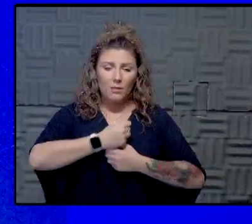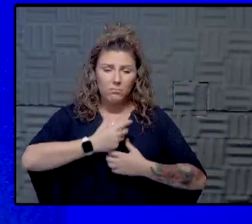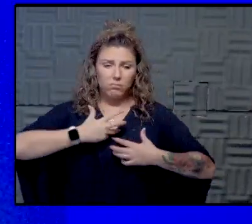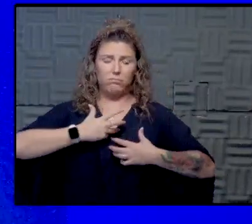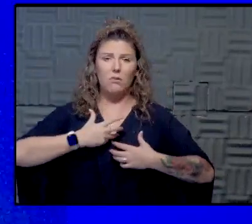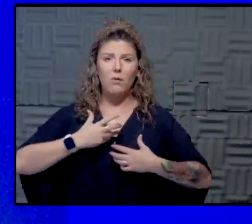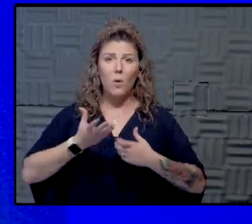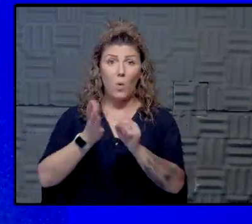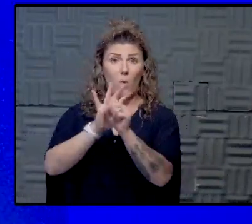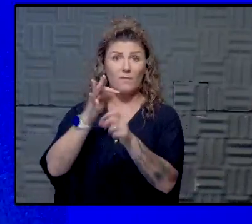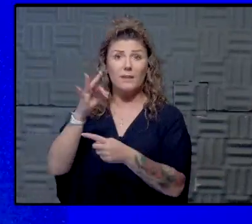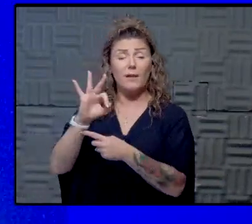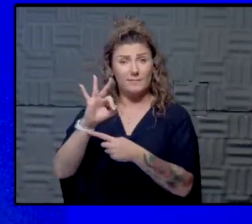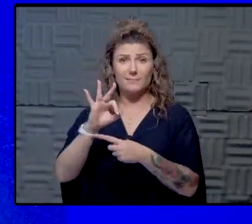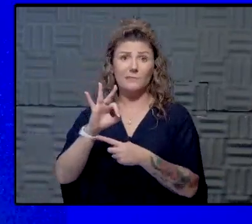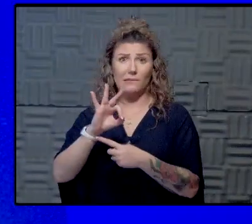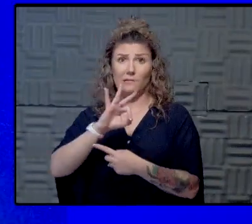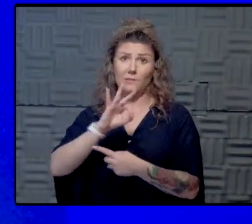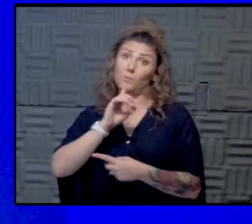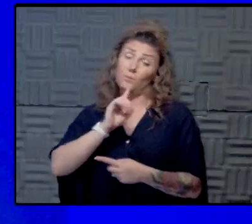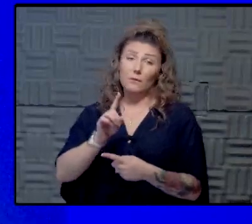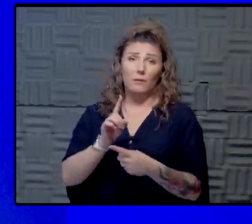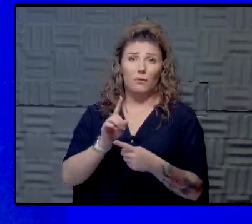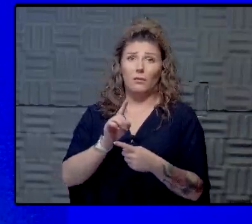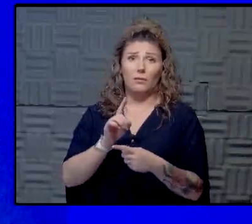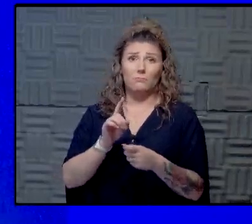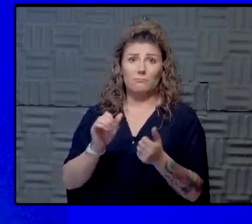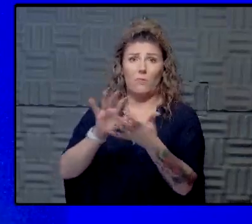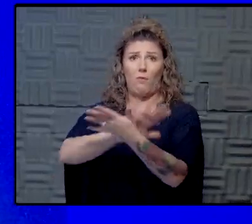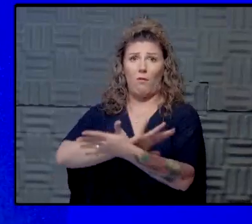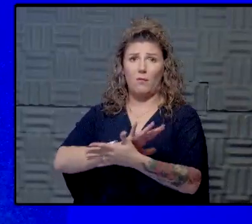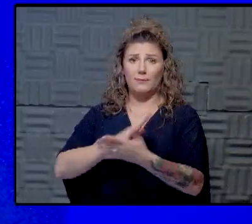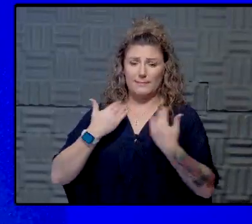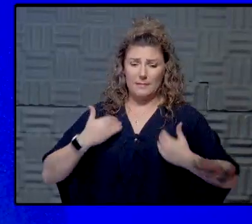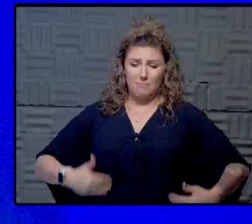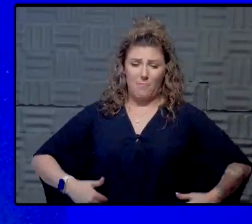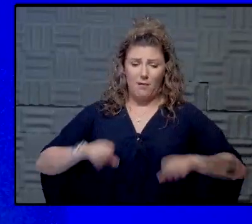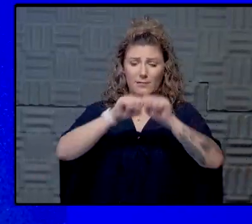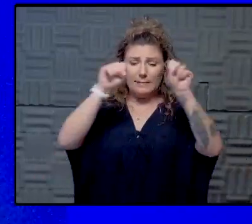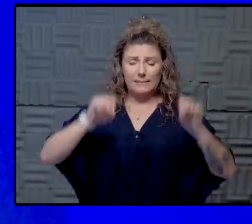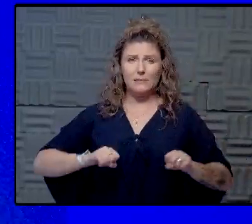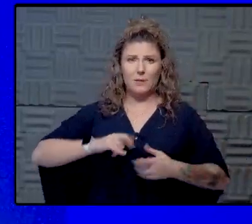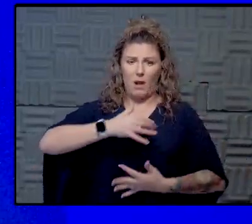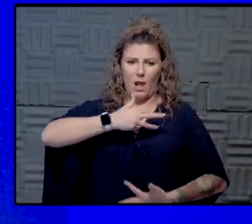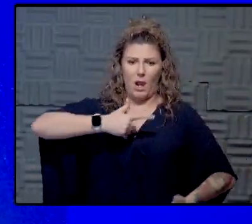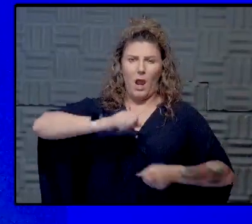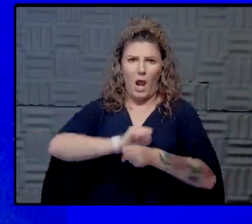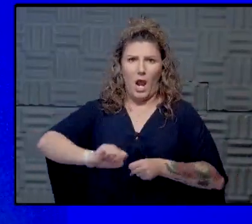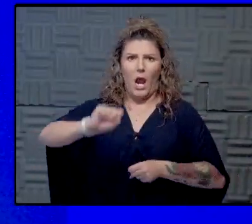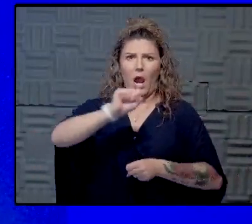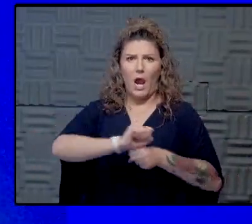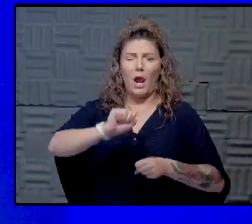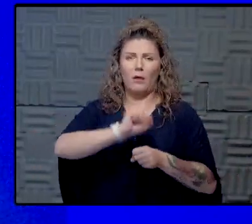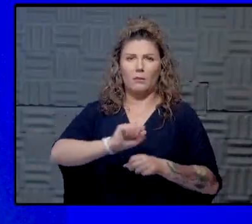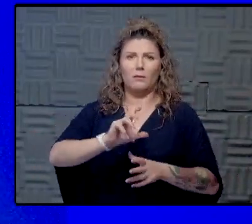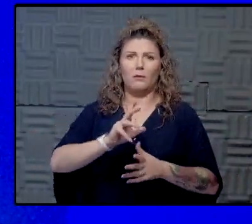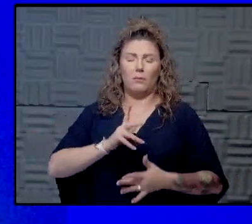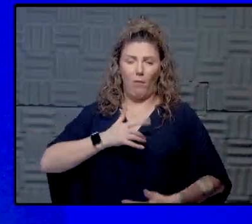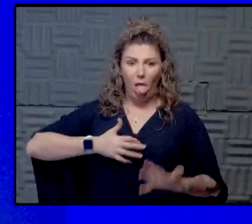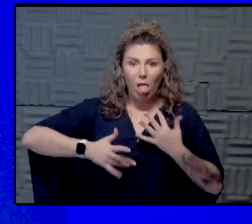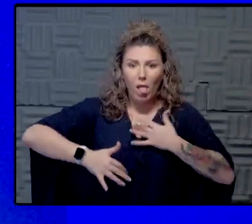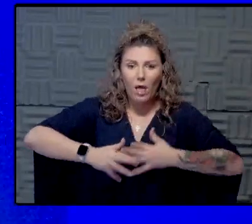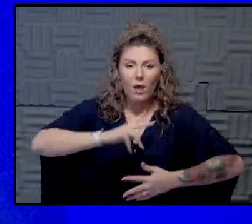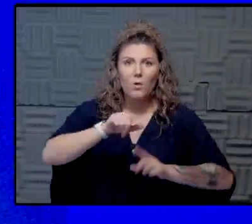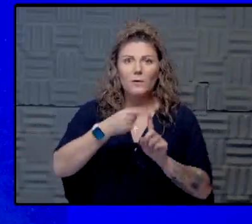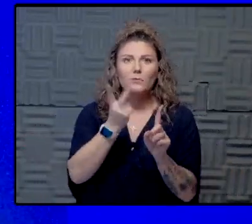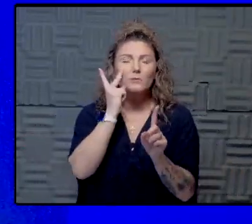as a whole sometimes is that basically the immune system just goes into overdrive. And when it goes into overdrive, you'll